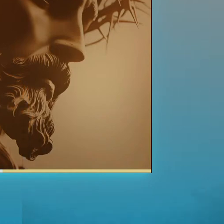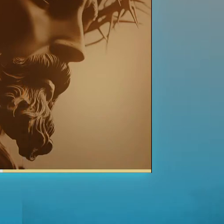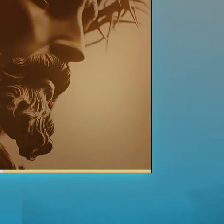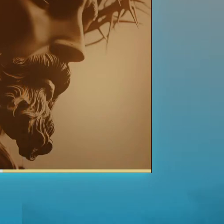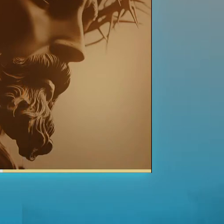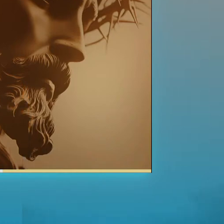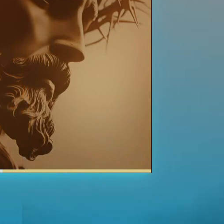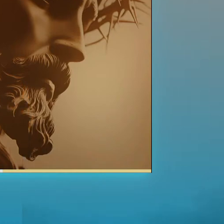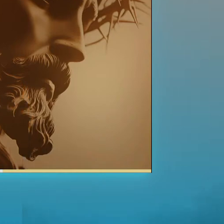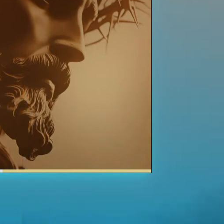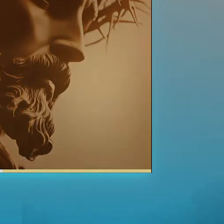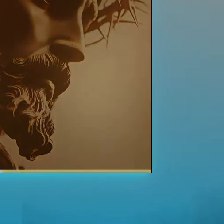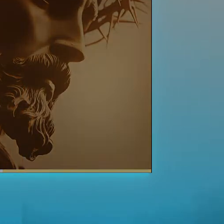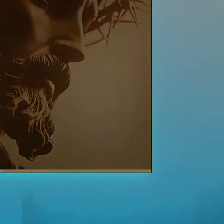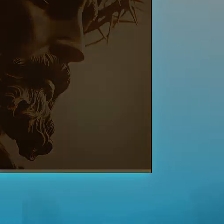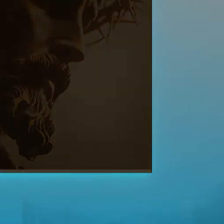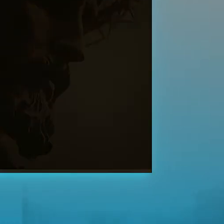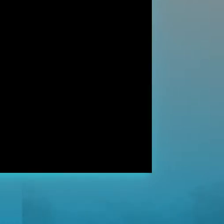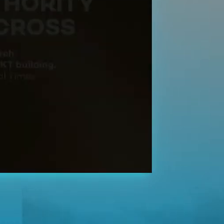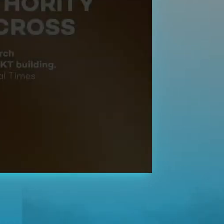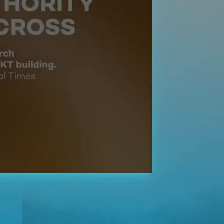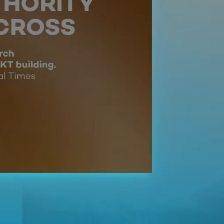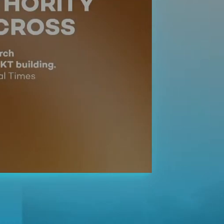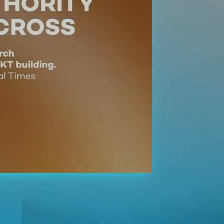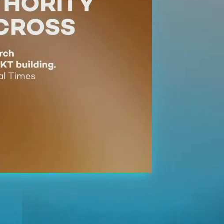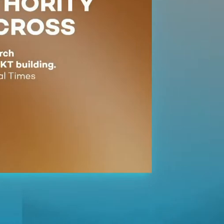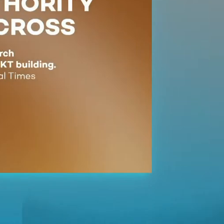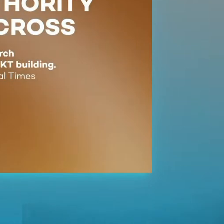Who is bigger than the heavens?